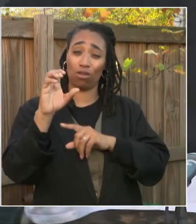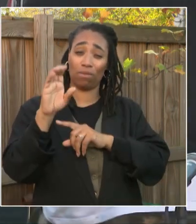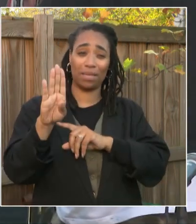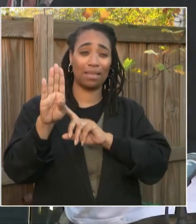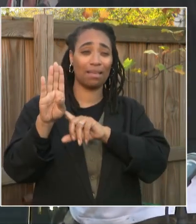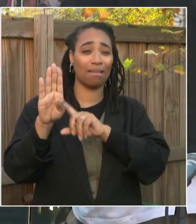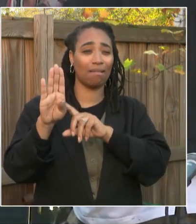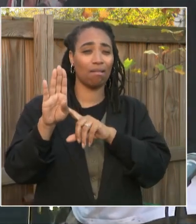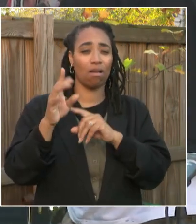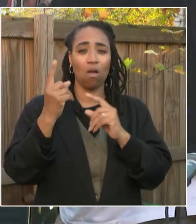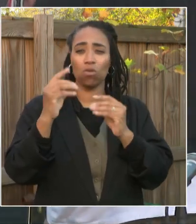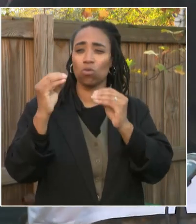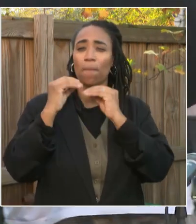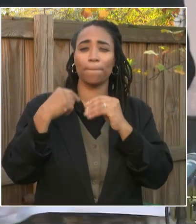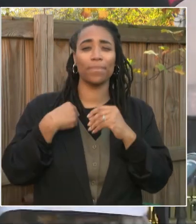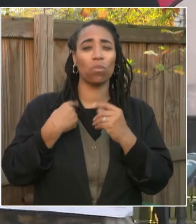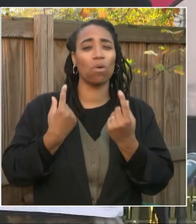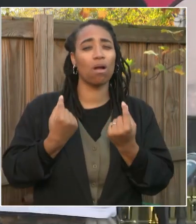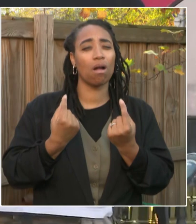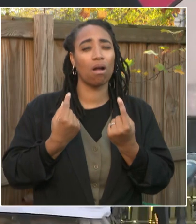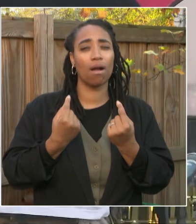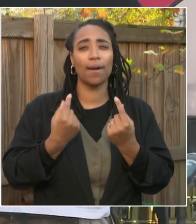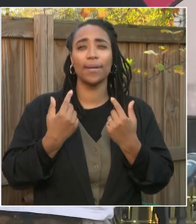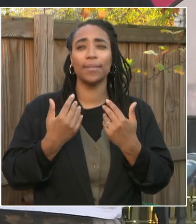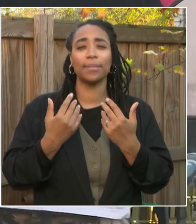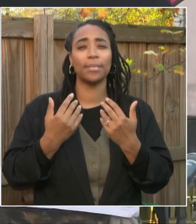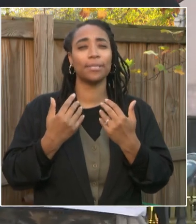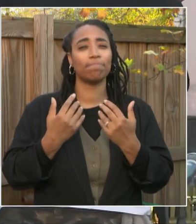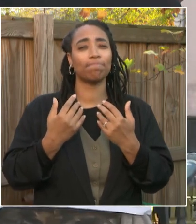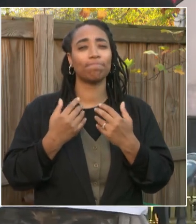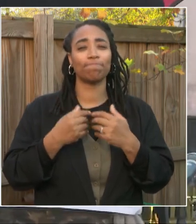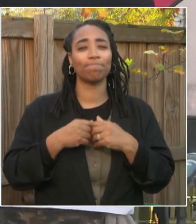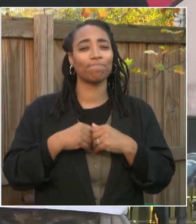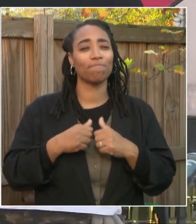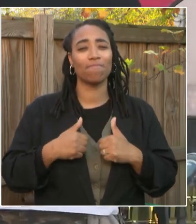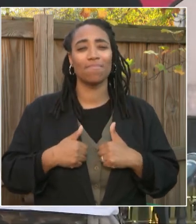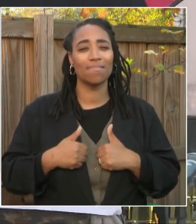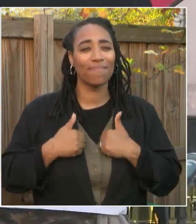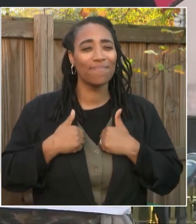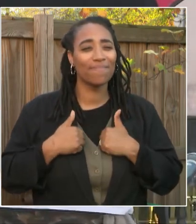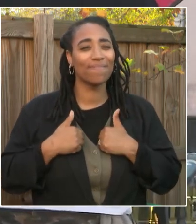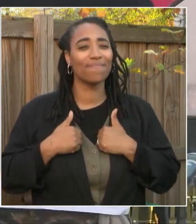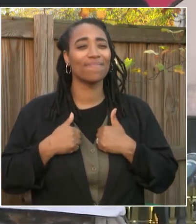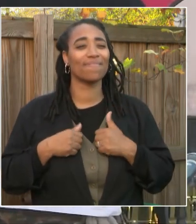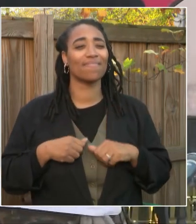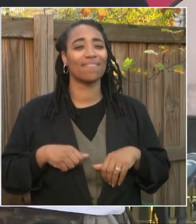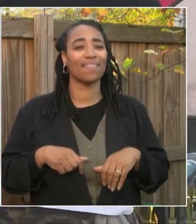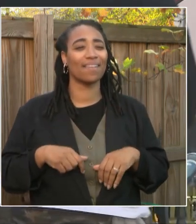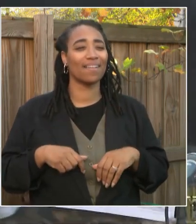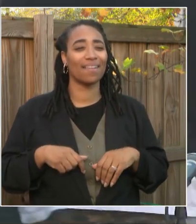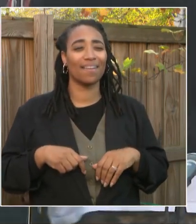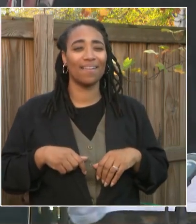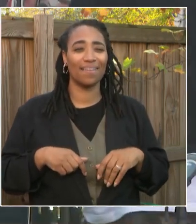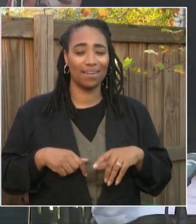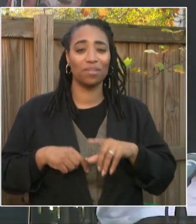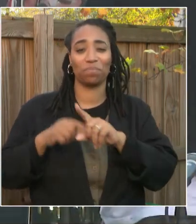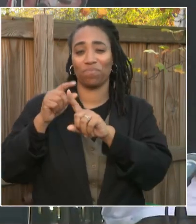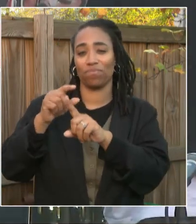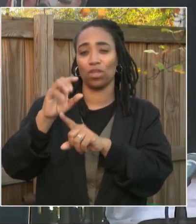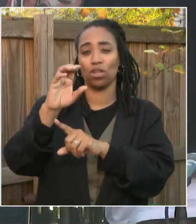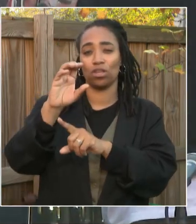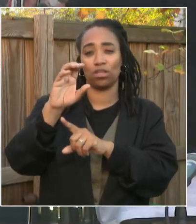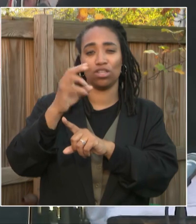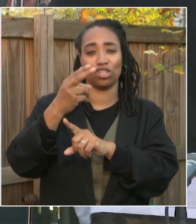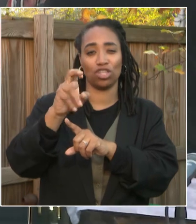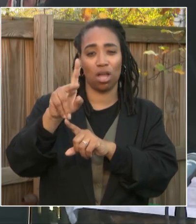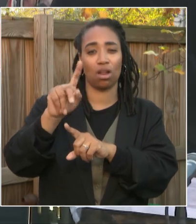dead, took me and introduced me to Chuck Brown twice. And then the second time was at Kilimanjaro. And then that was it